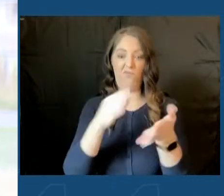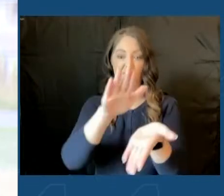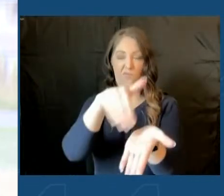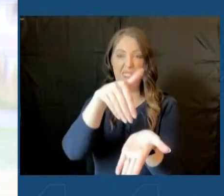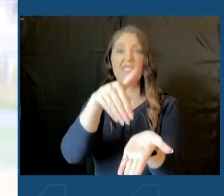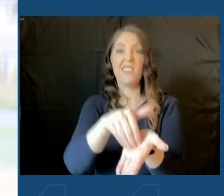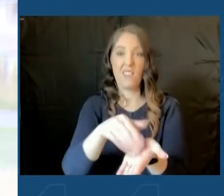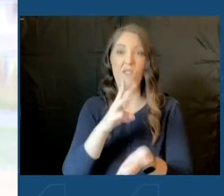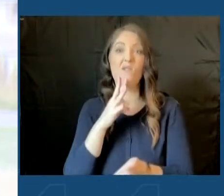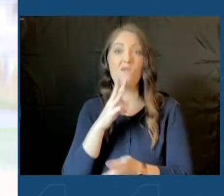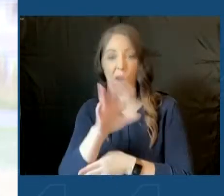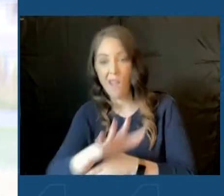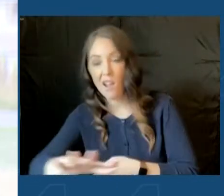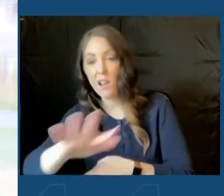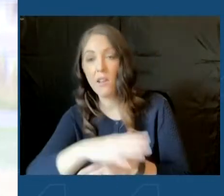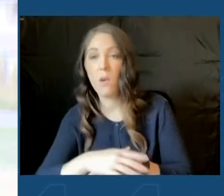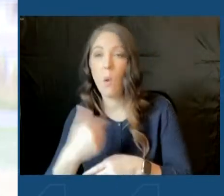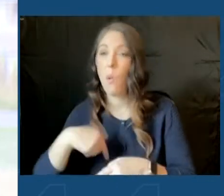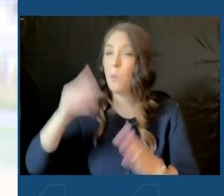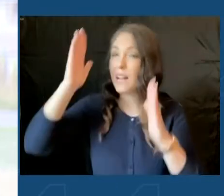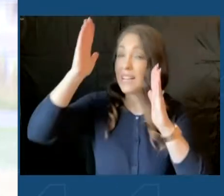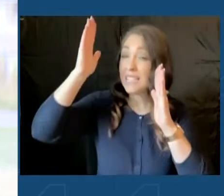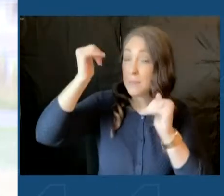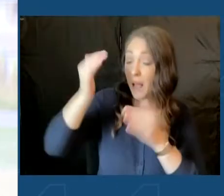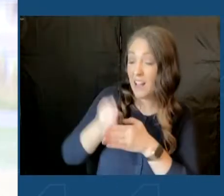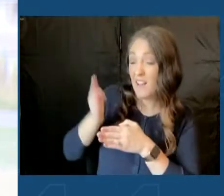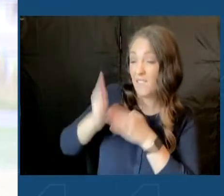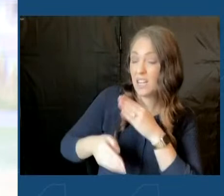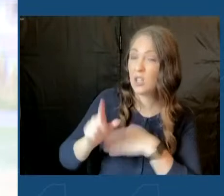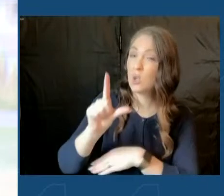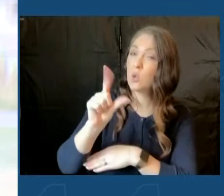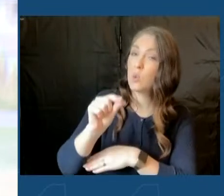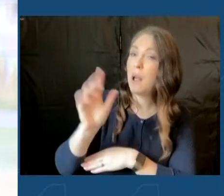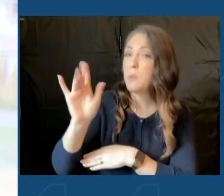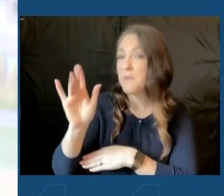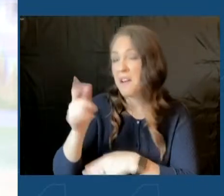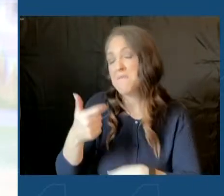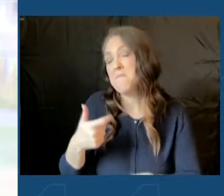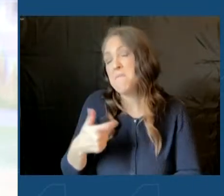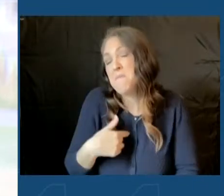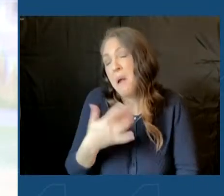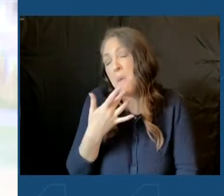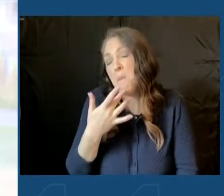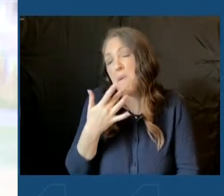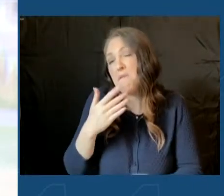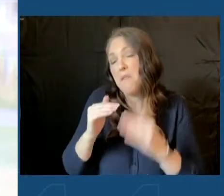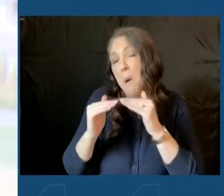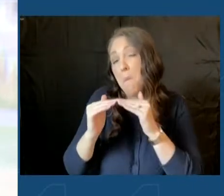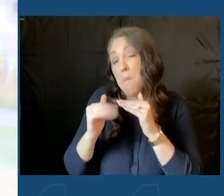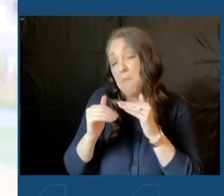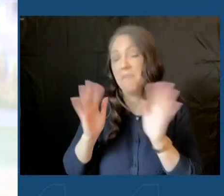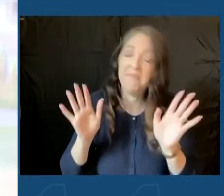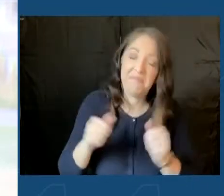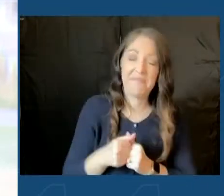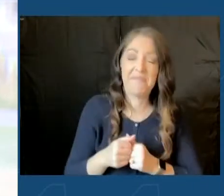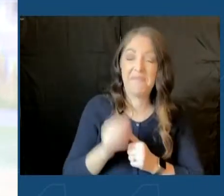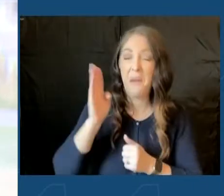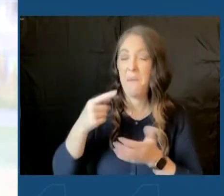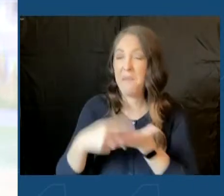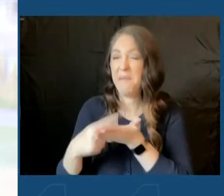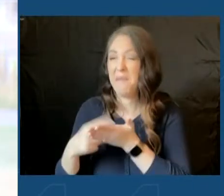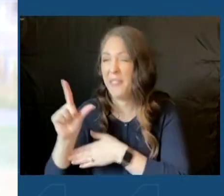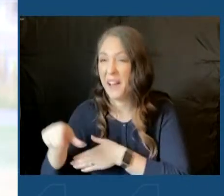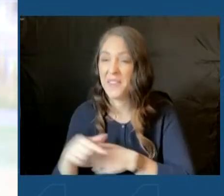be completed. They tell me 2025. I like to shave off a little time there, but we'll talk about that afterward. Let's get that